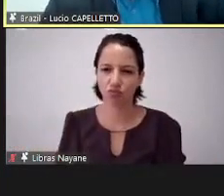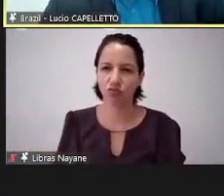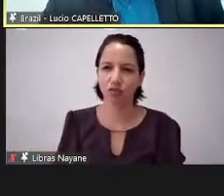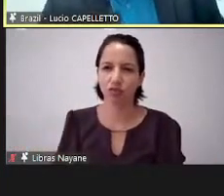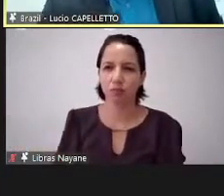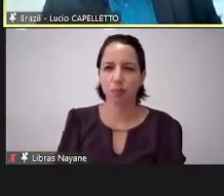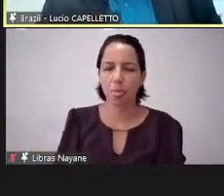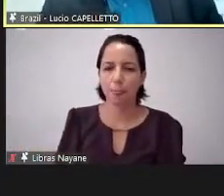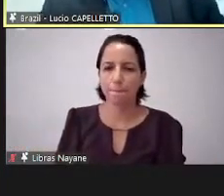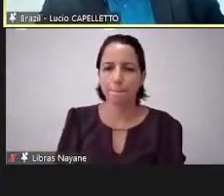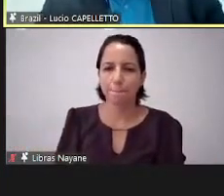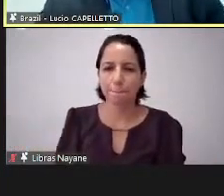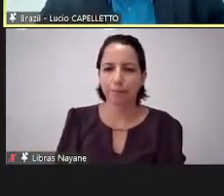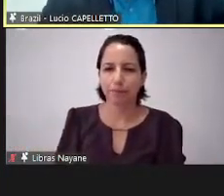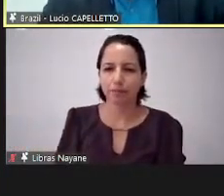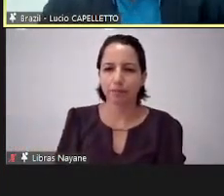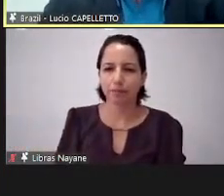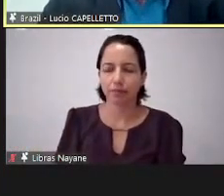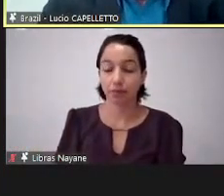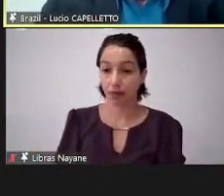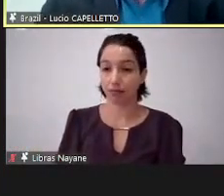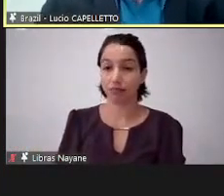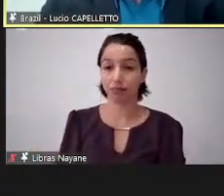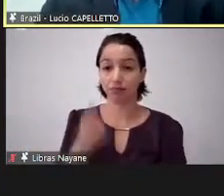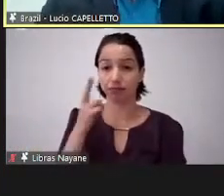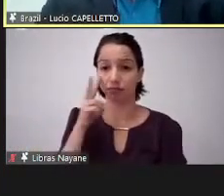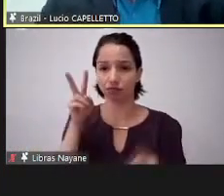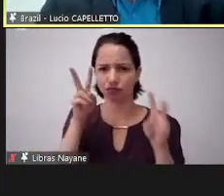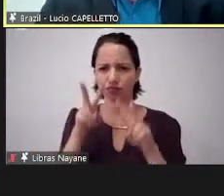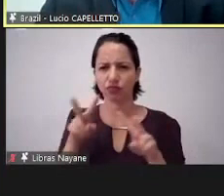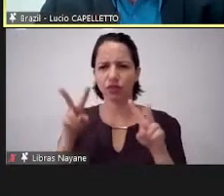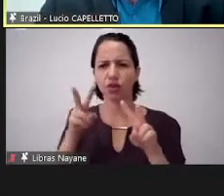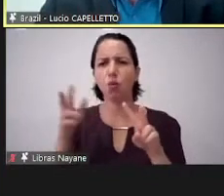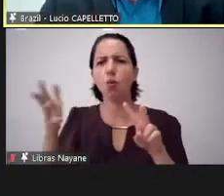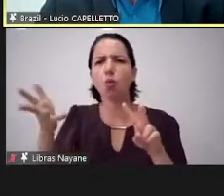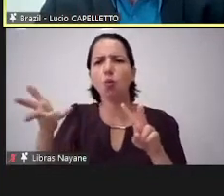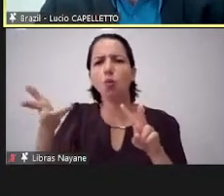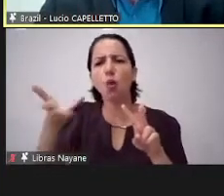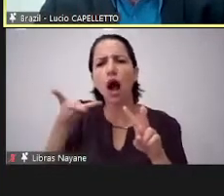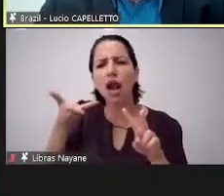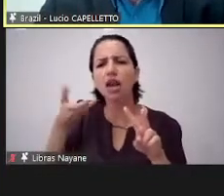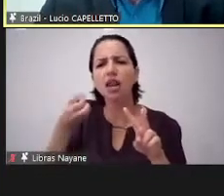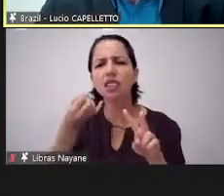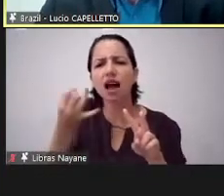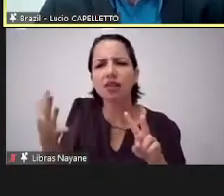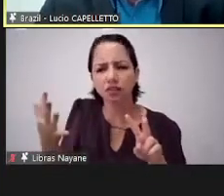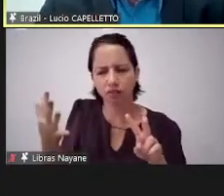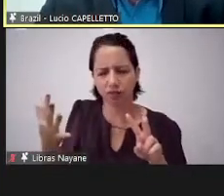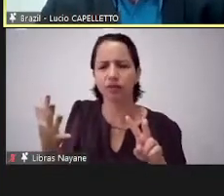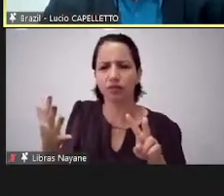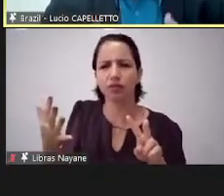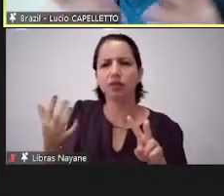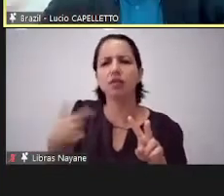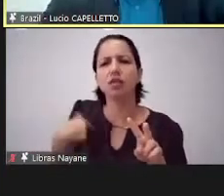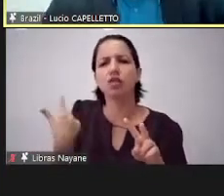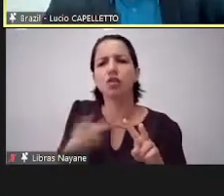risk analysis monthly. In terms of assessment of